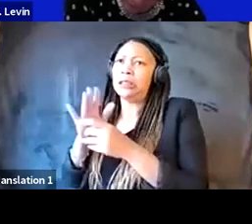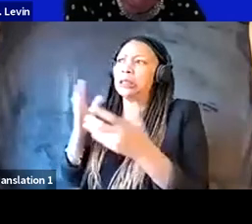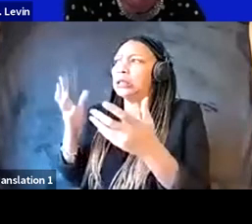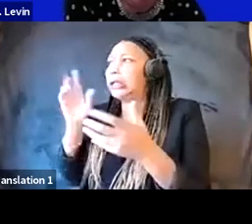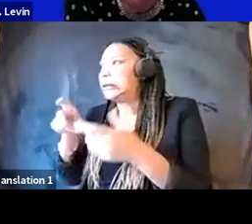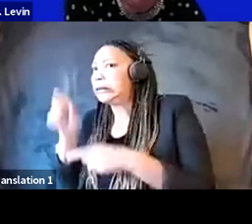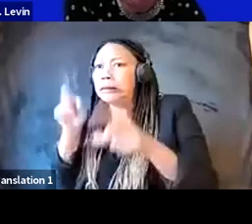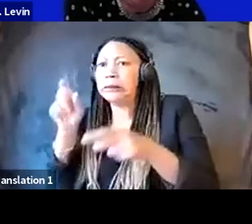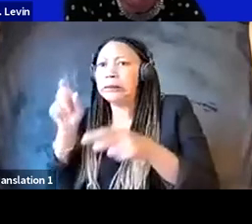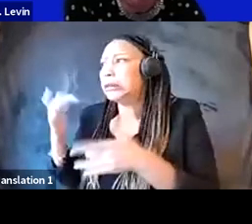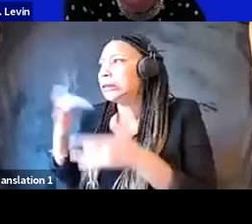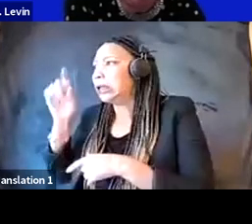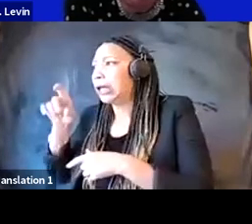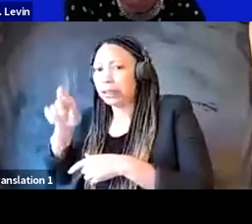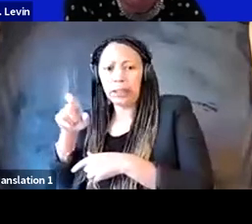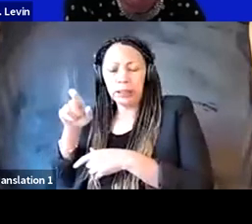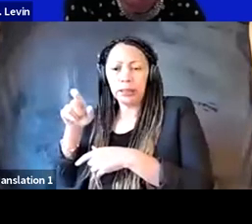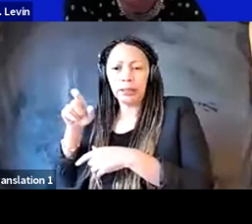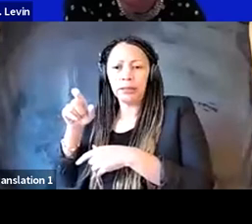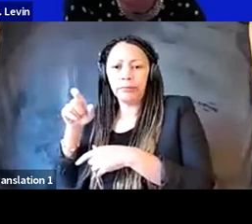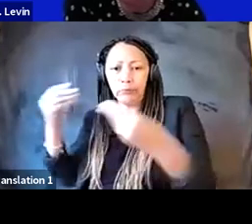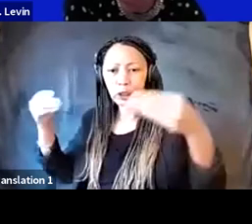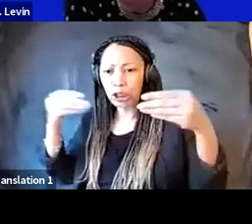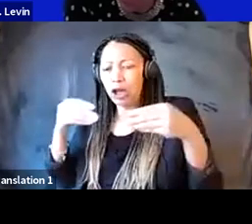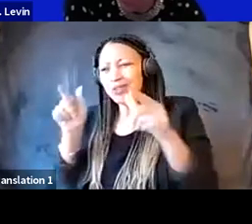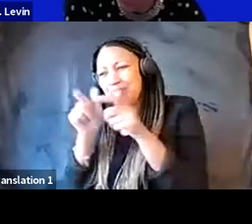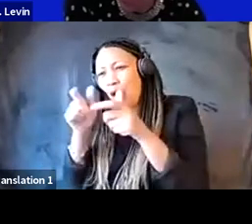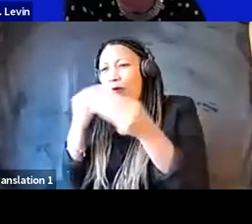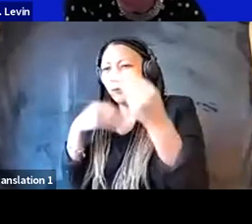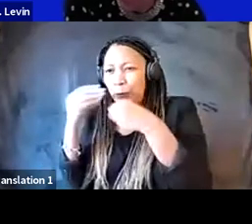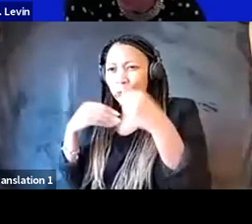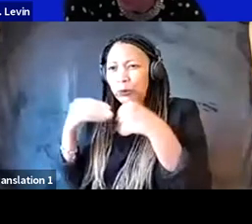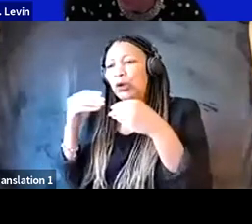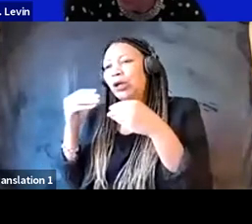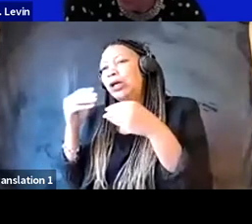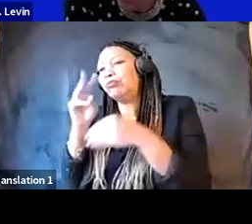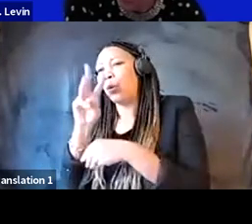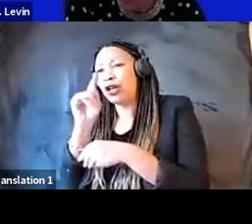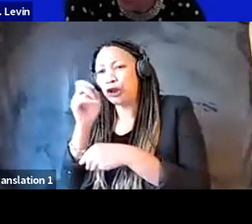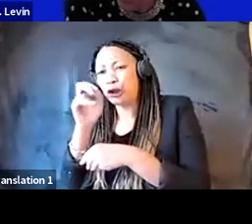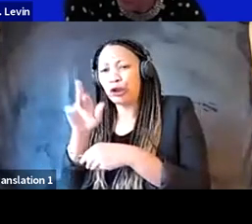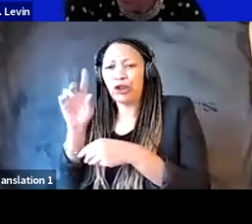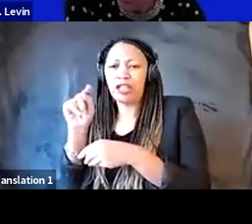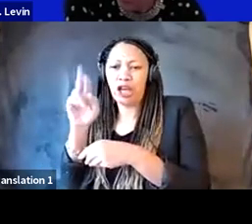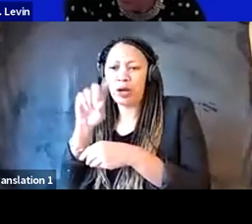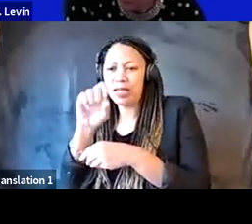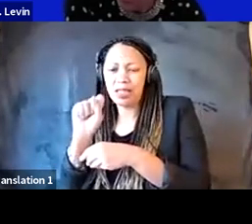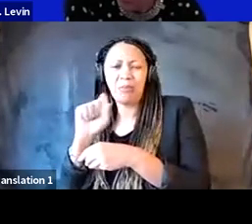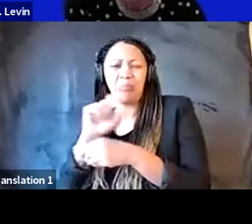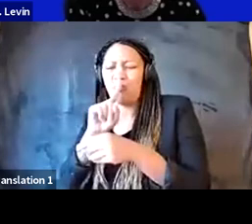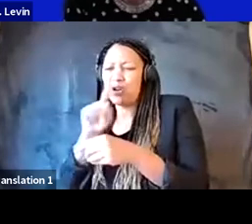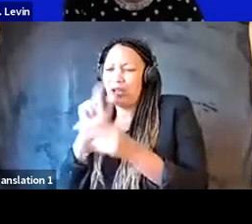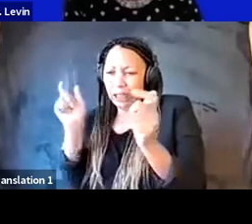retail. There's a very, very small food co-op in the area, the Windsor Terrace Food Co-op, but there's really very, very little here. And we heard